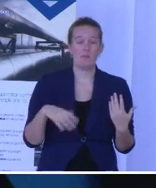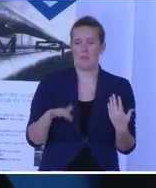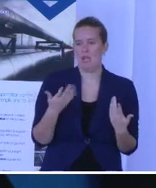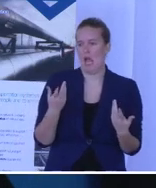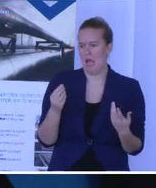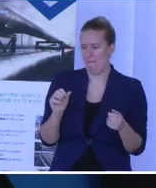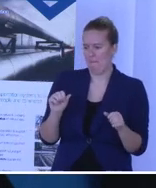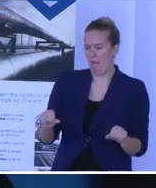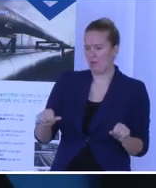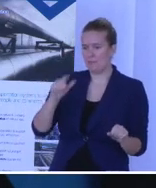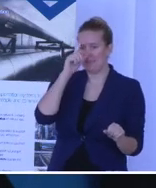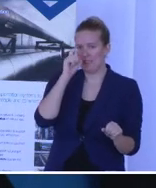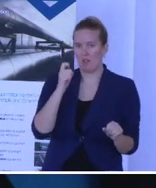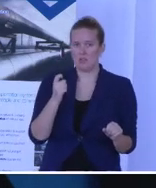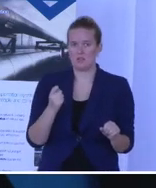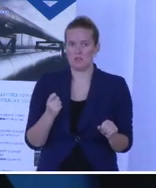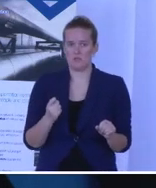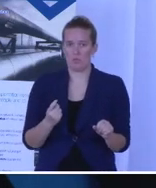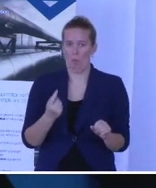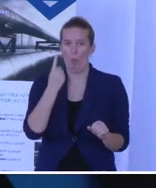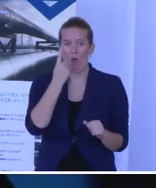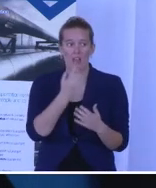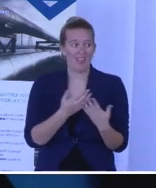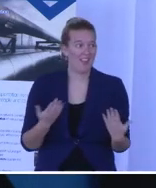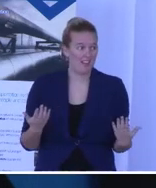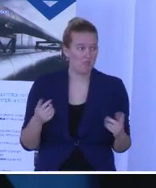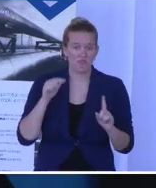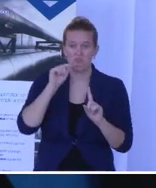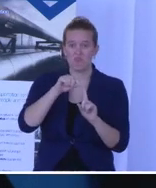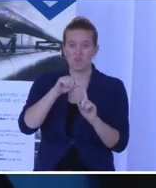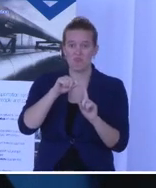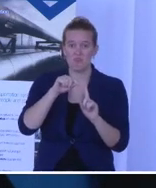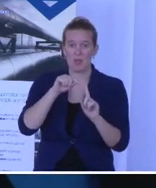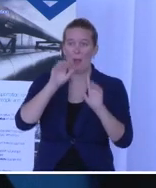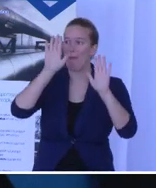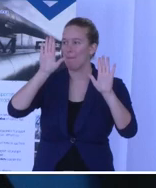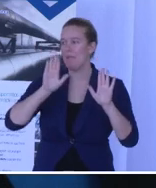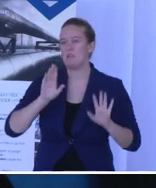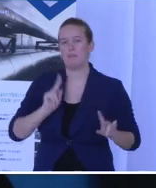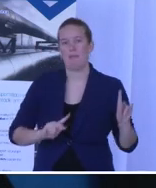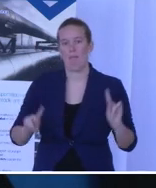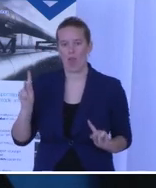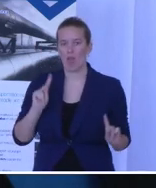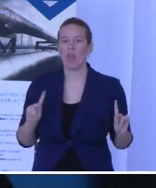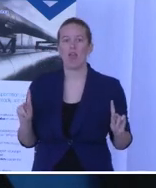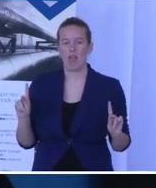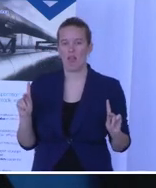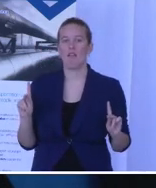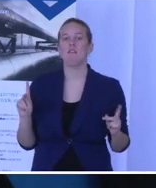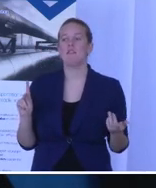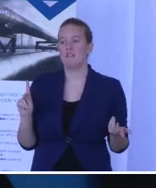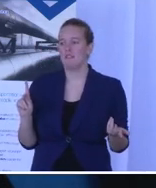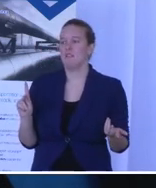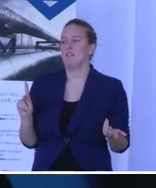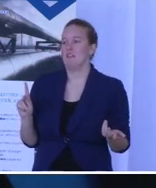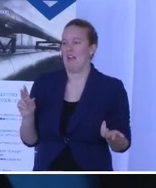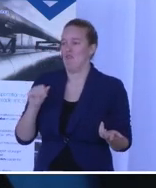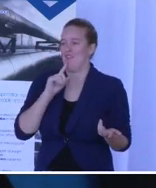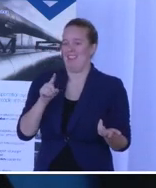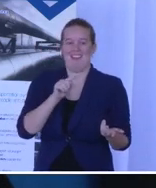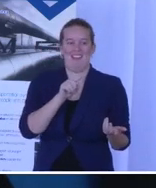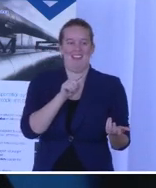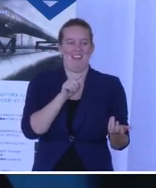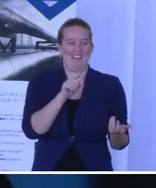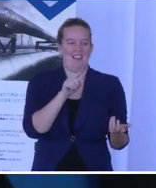of one thing, amazing people. And it is really to them, to